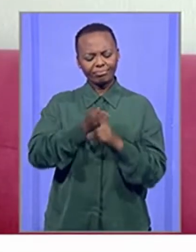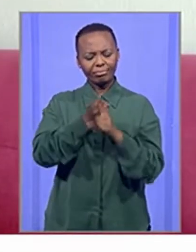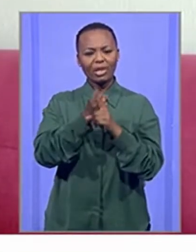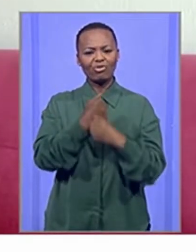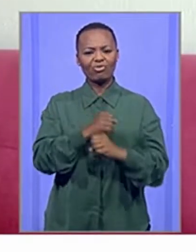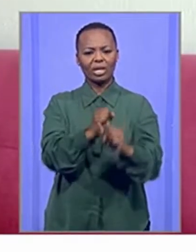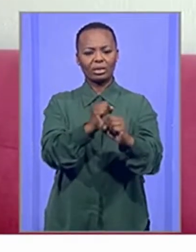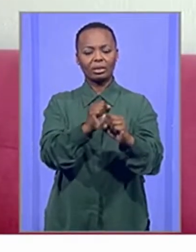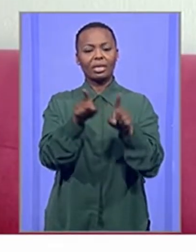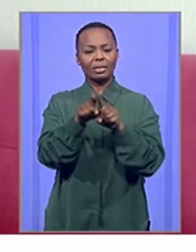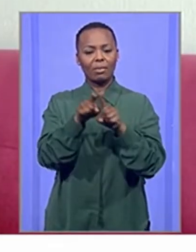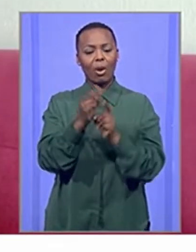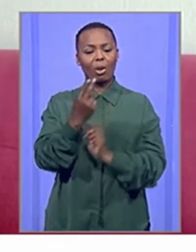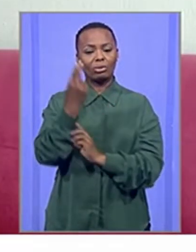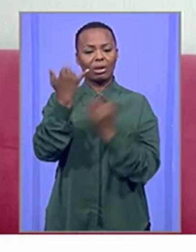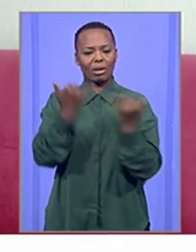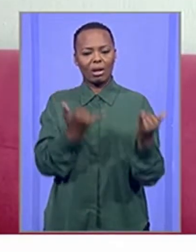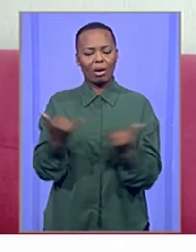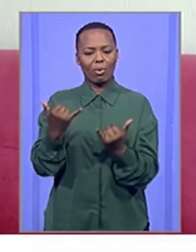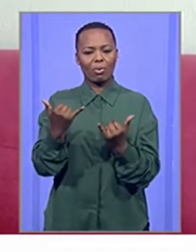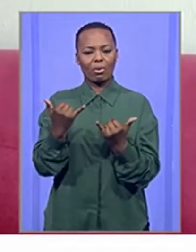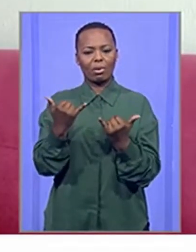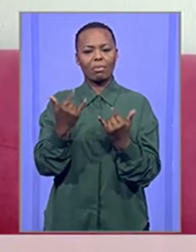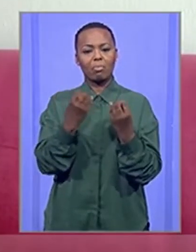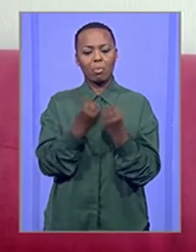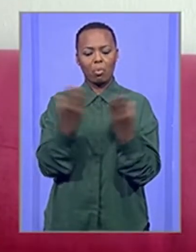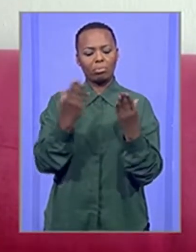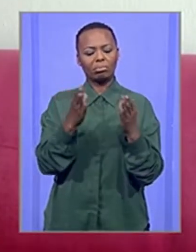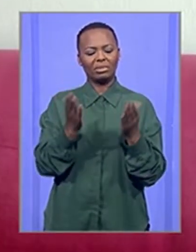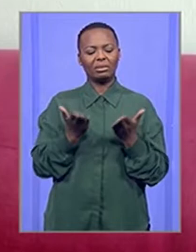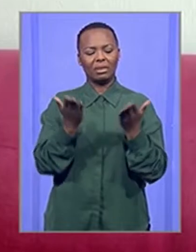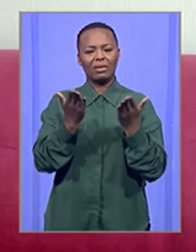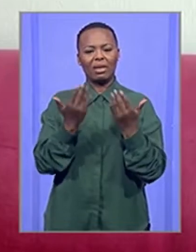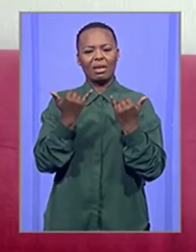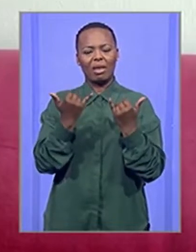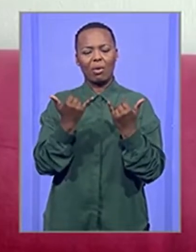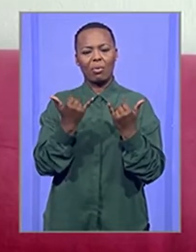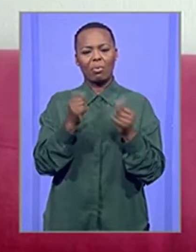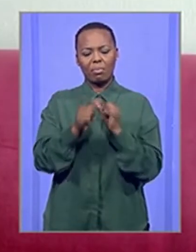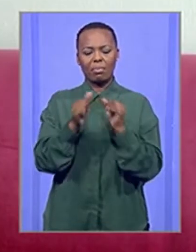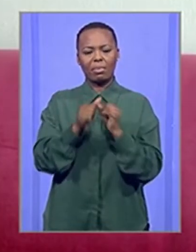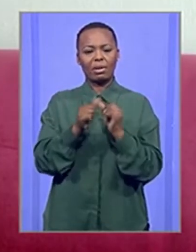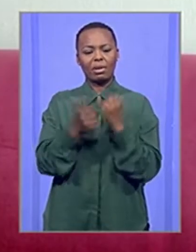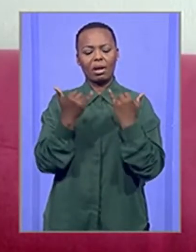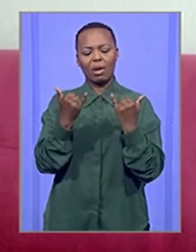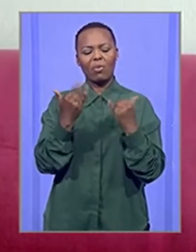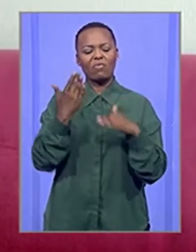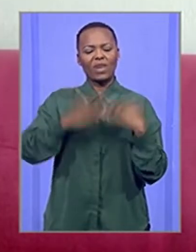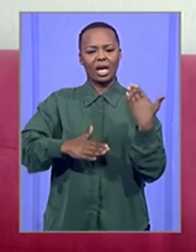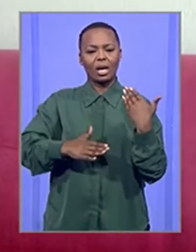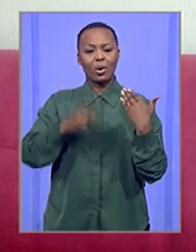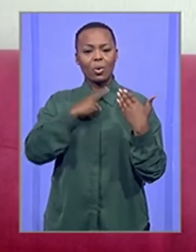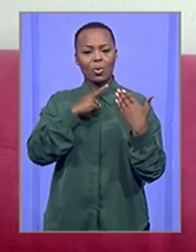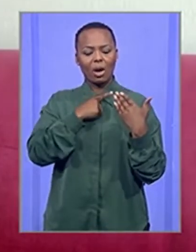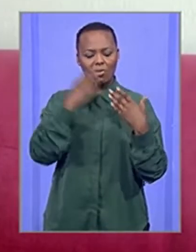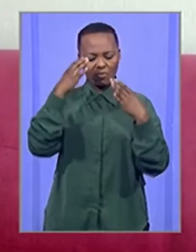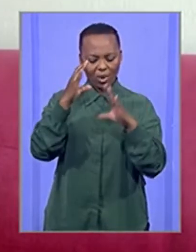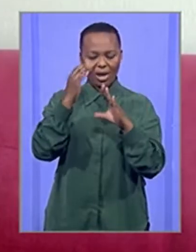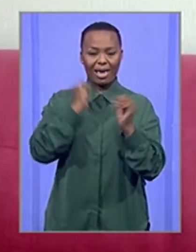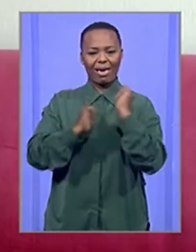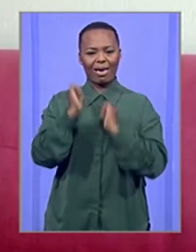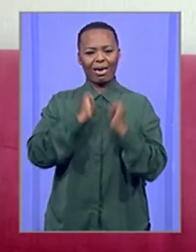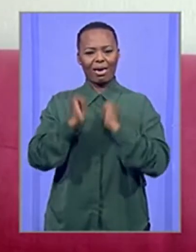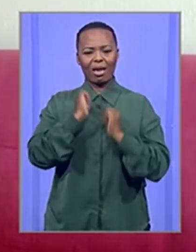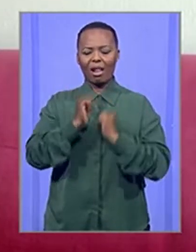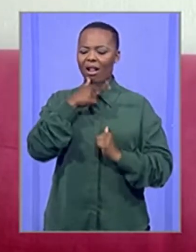strategies and also let the lip service end and rather have, our focus on